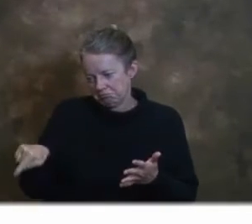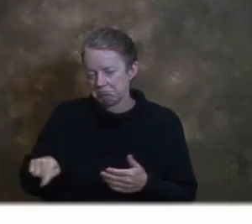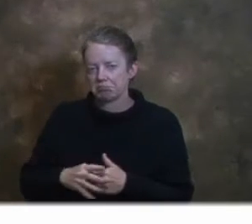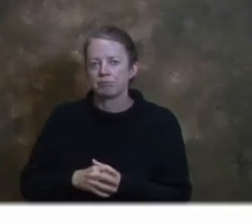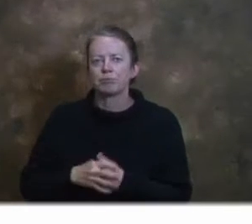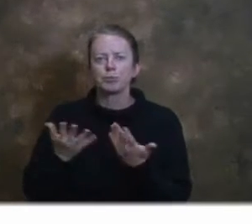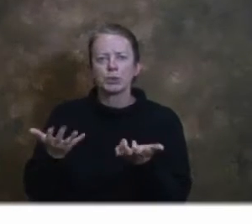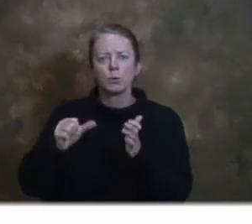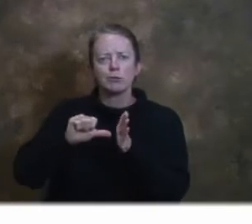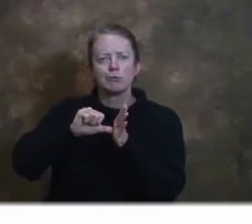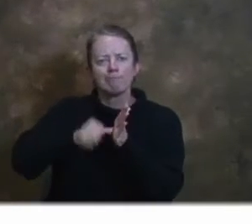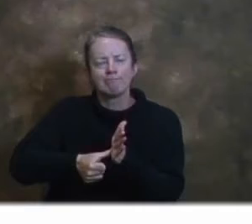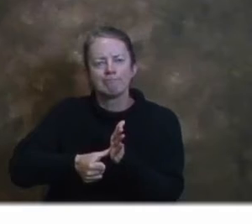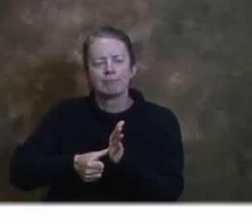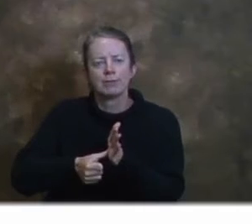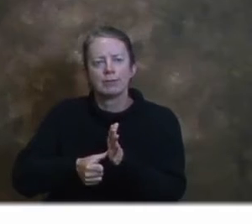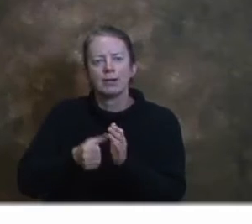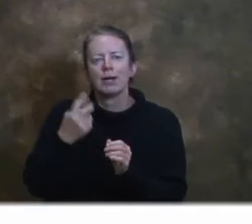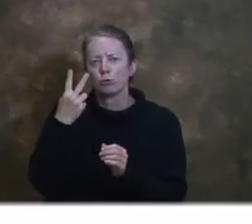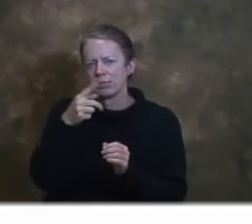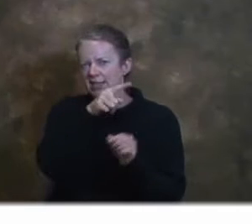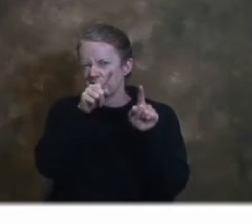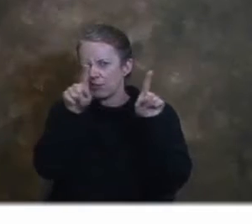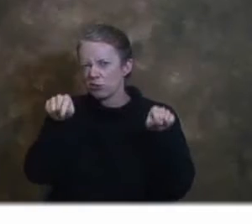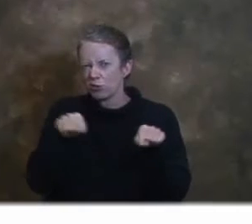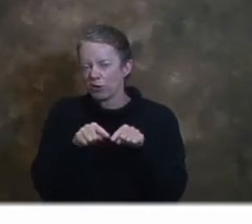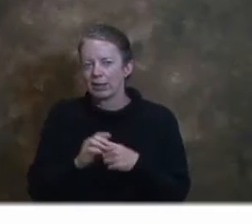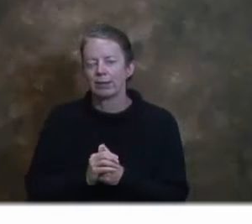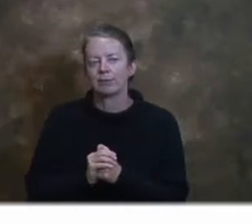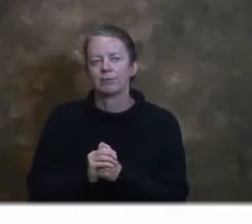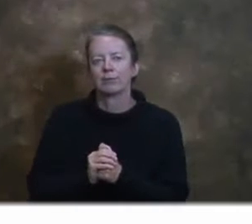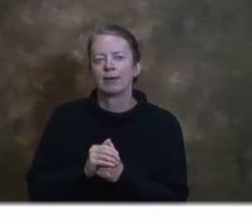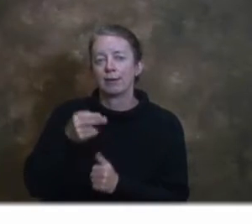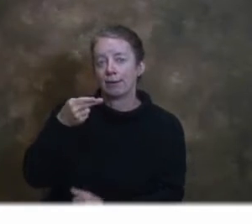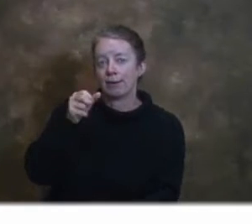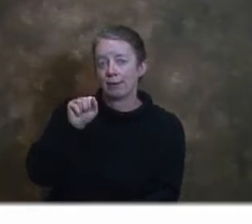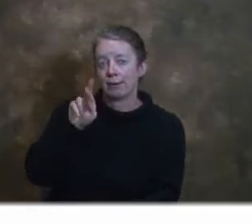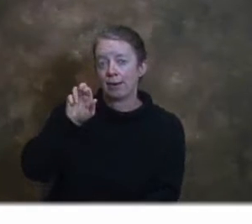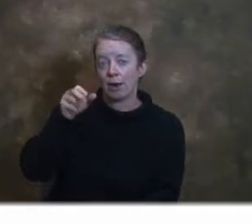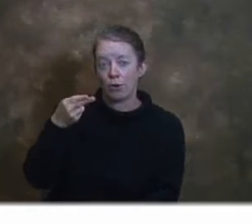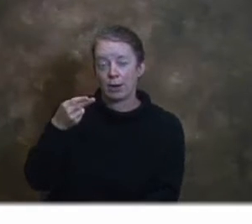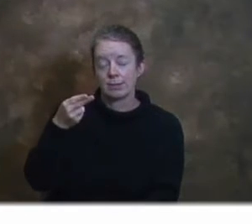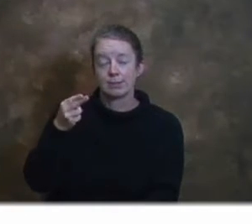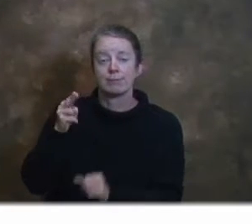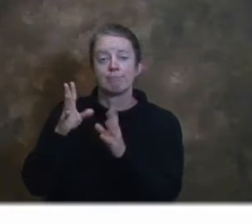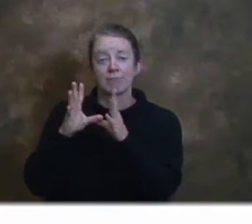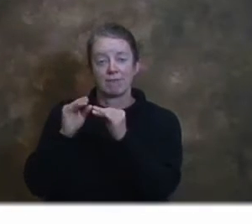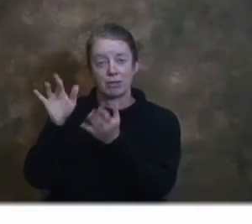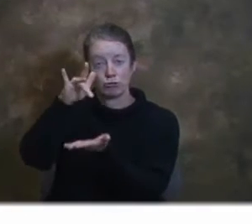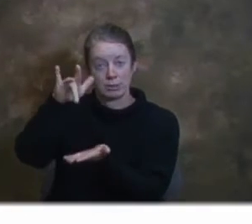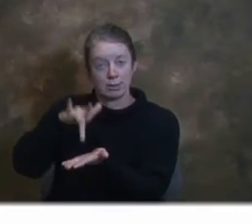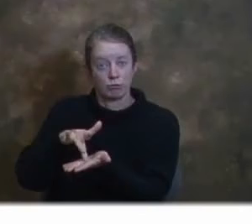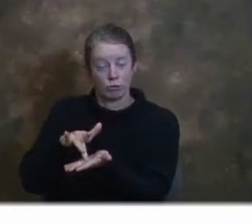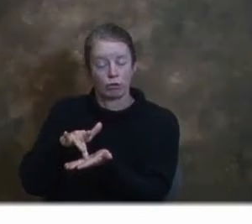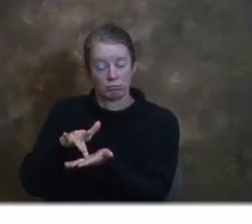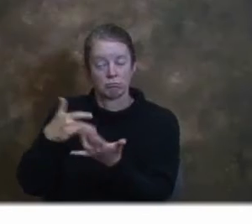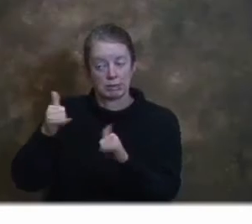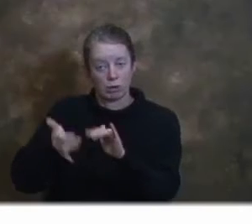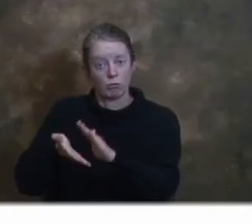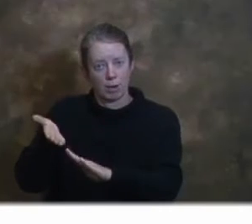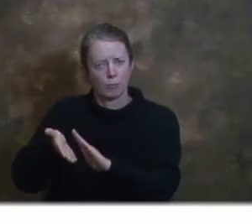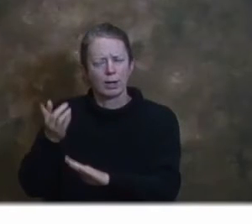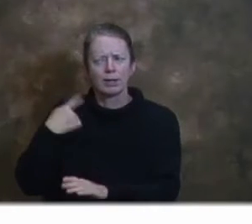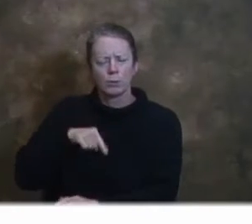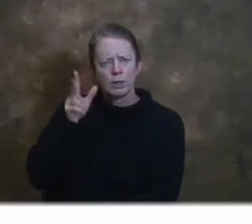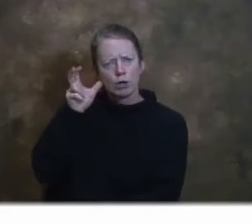to highlight, you'll see on the screen there that our Harrah's Convention Center is continuing to operate. We did hear